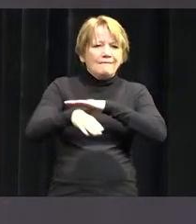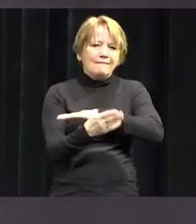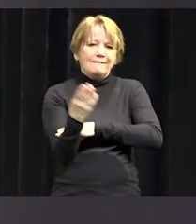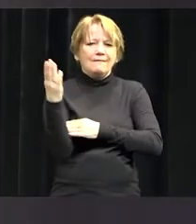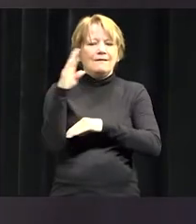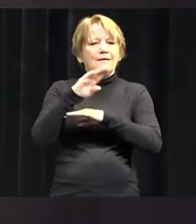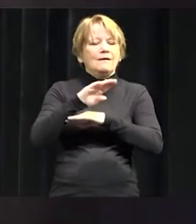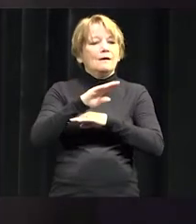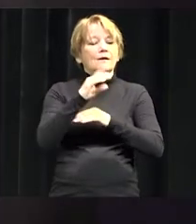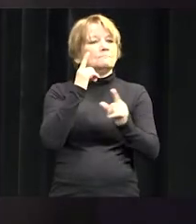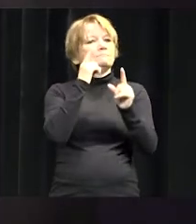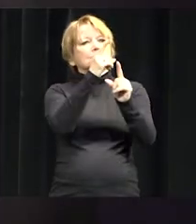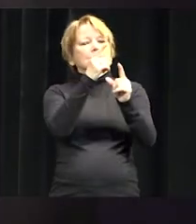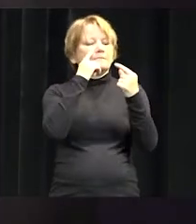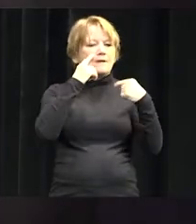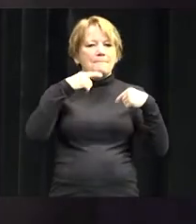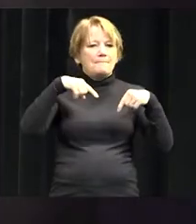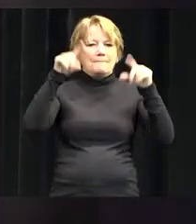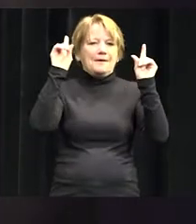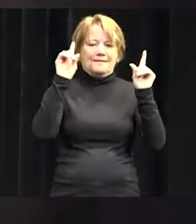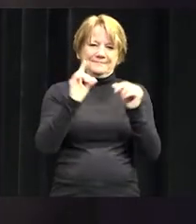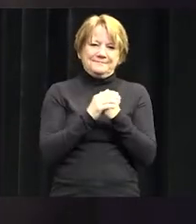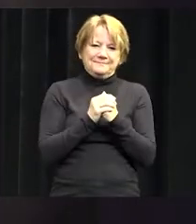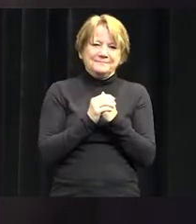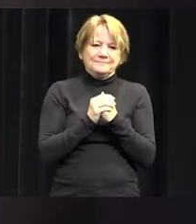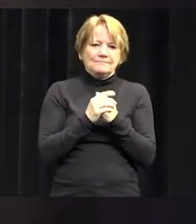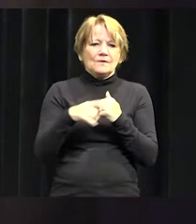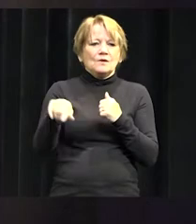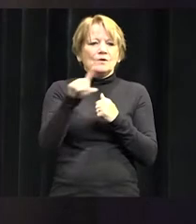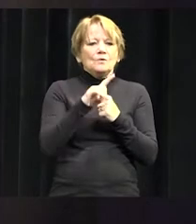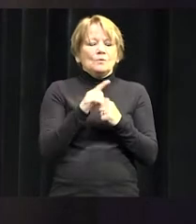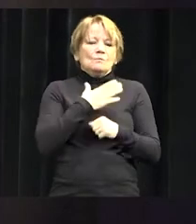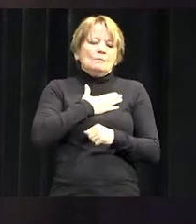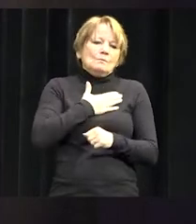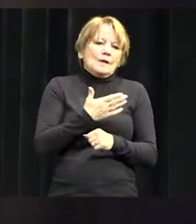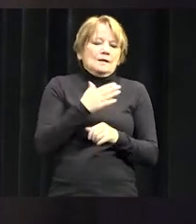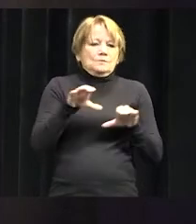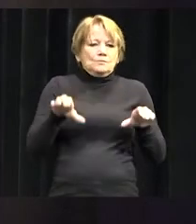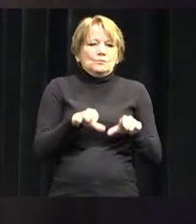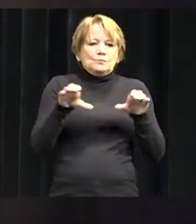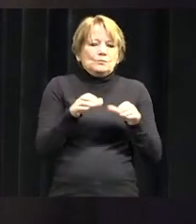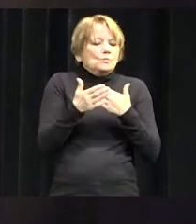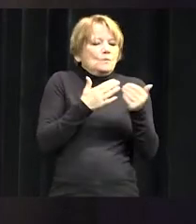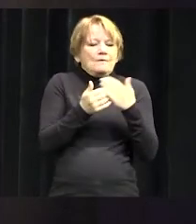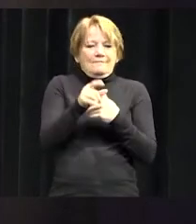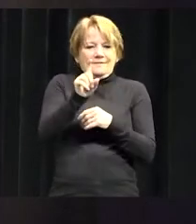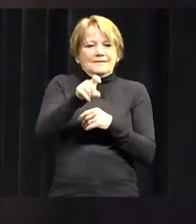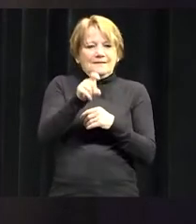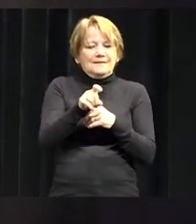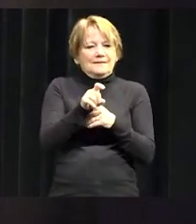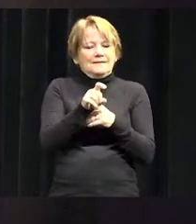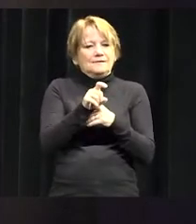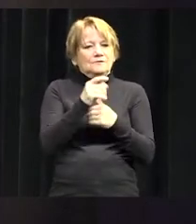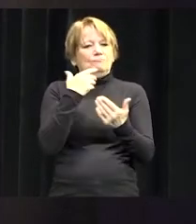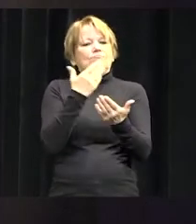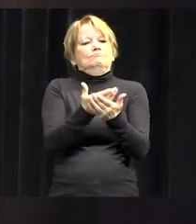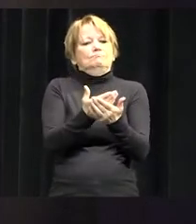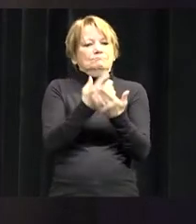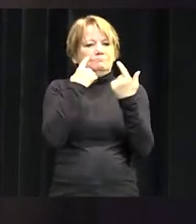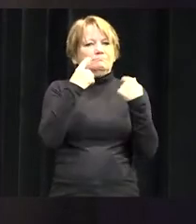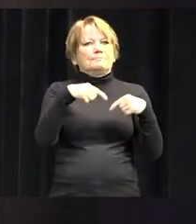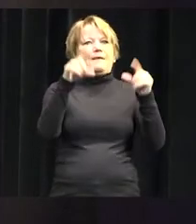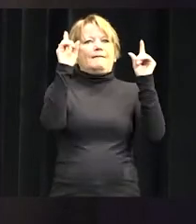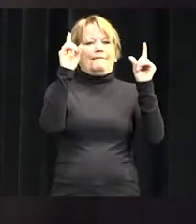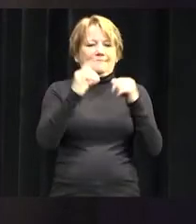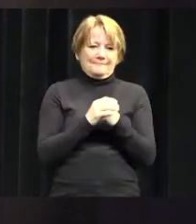time you spent tremendous time and effort reaching new heights and earning your graduation